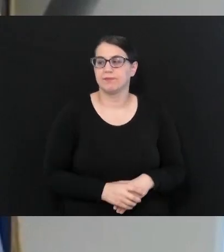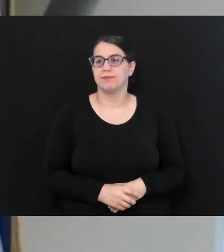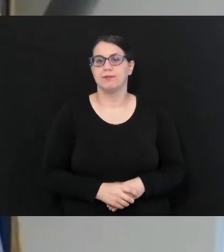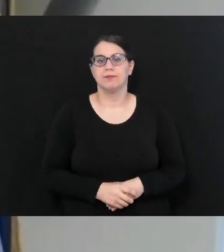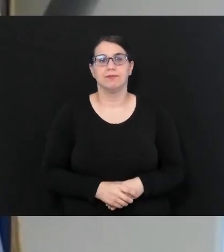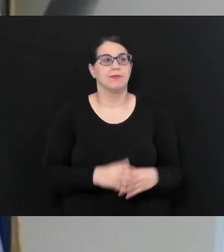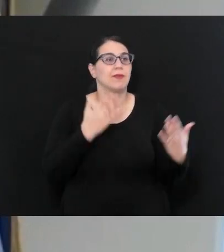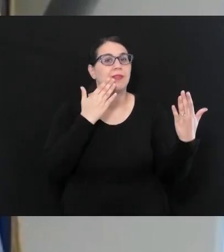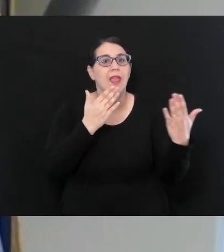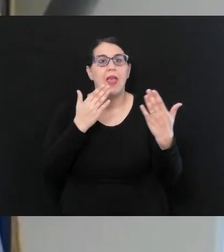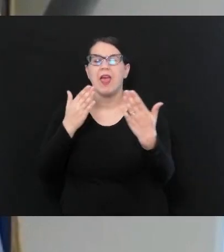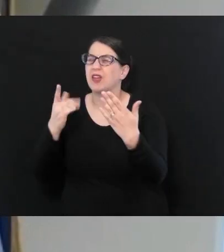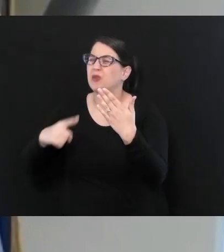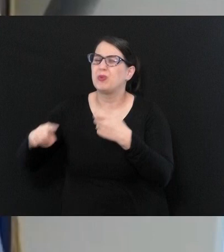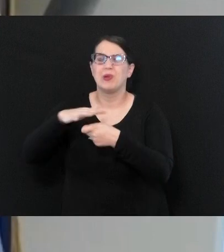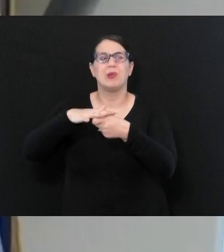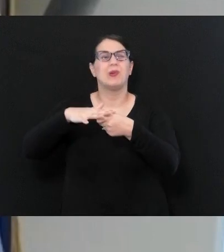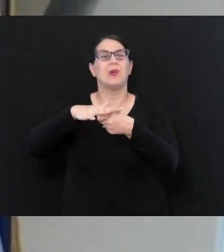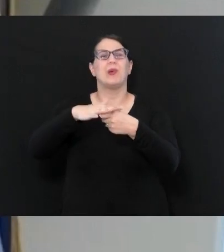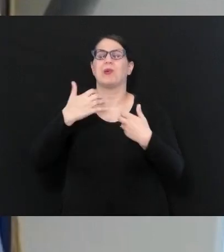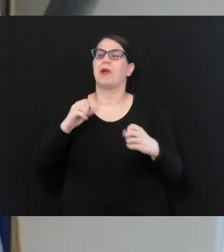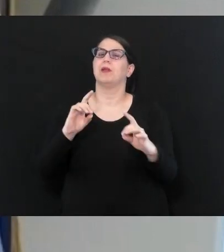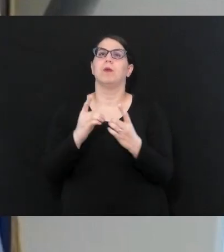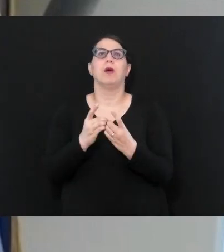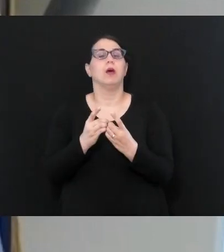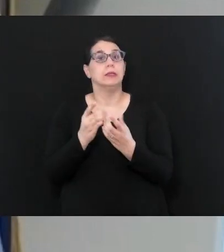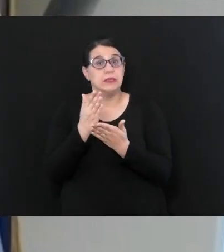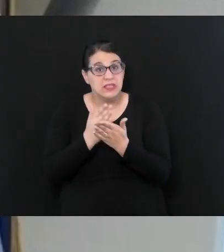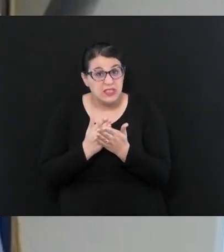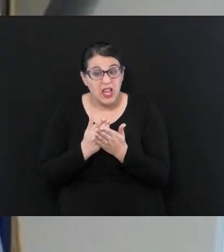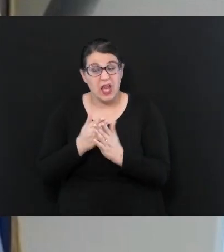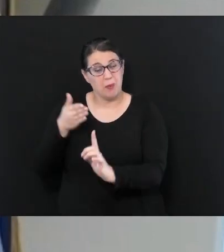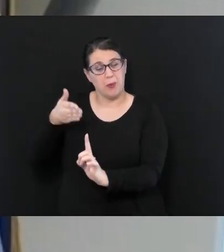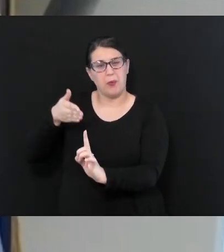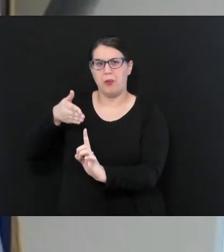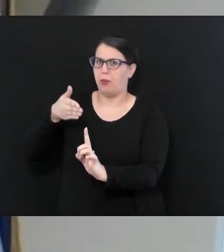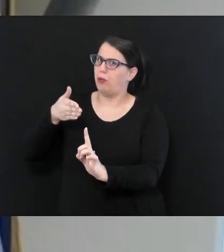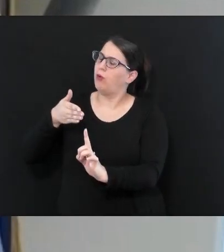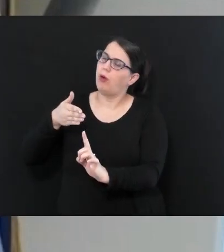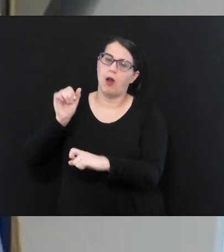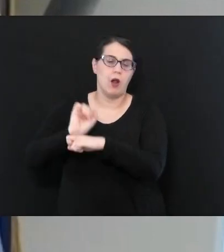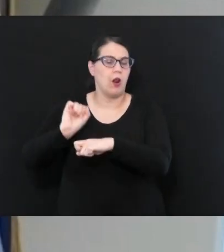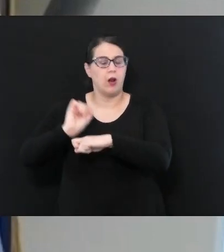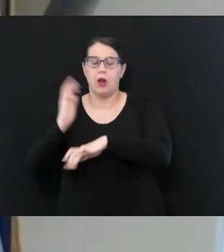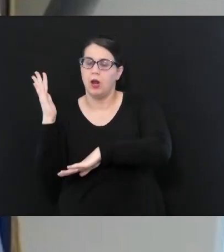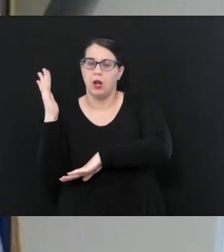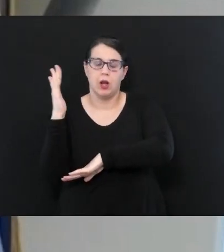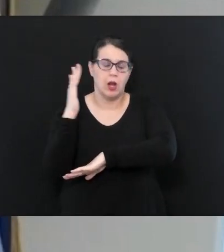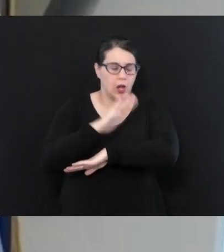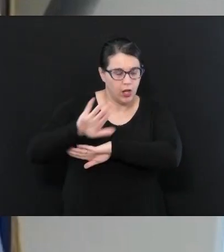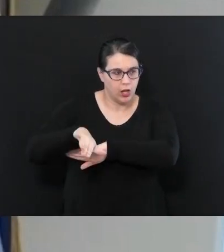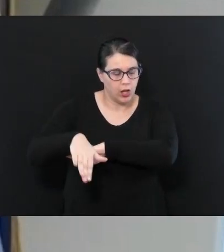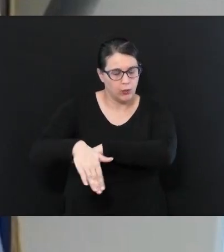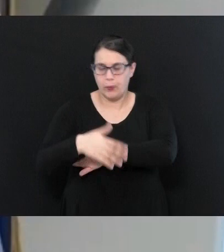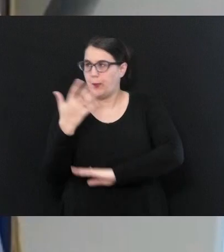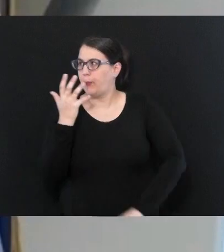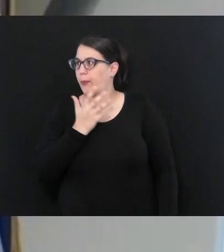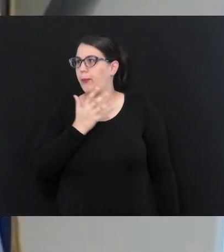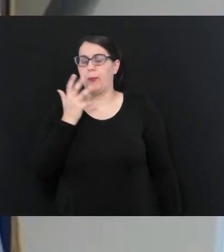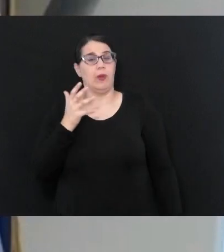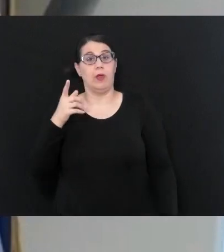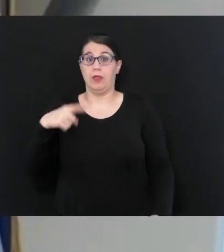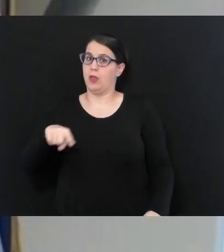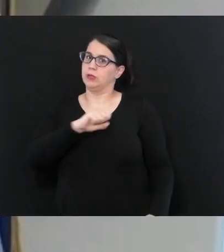have some health departments that are working extremely long hours, some staff that are fatigued, as are the staff